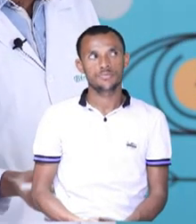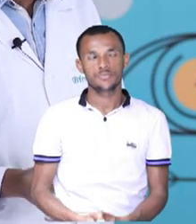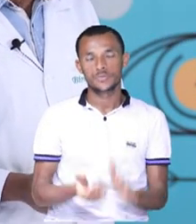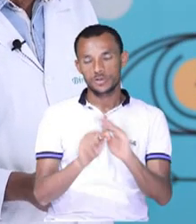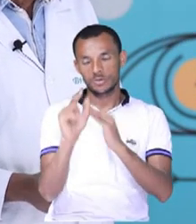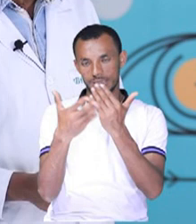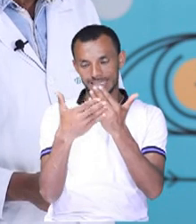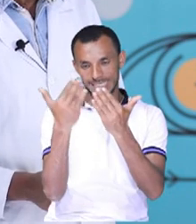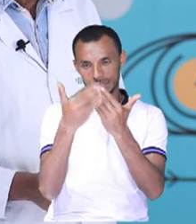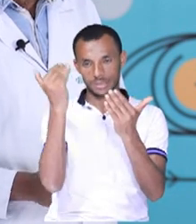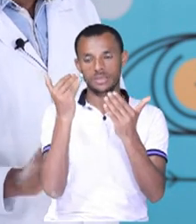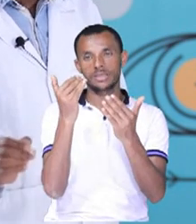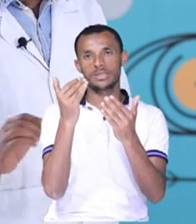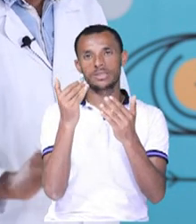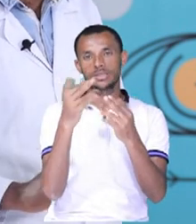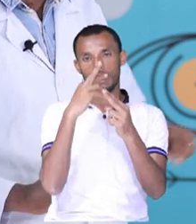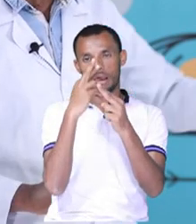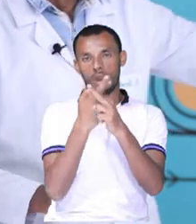For a simple reaction,